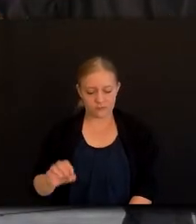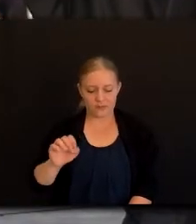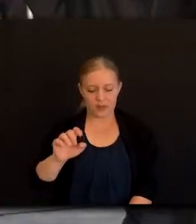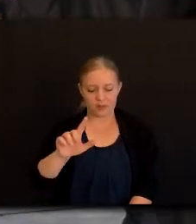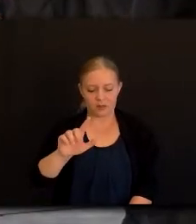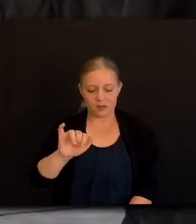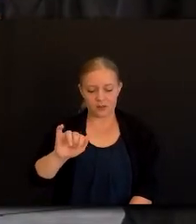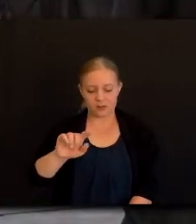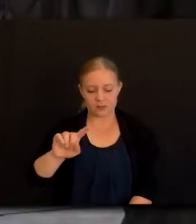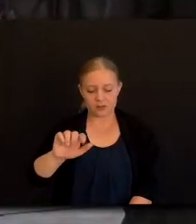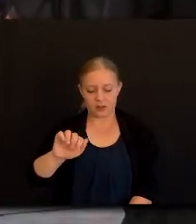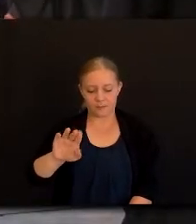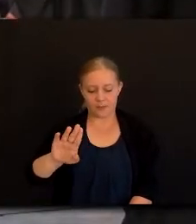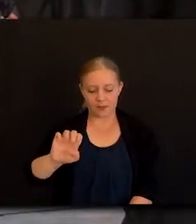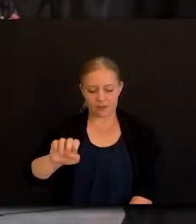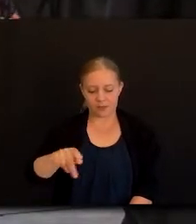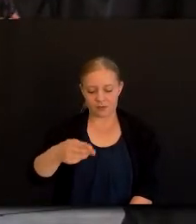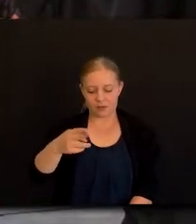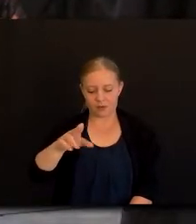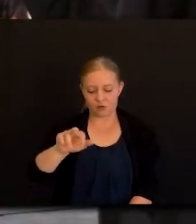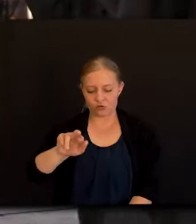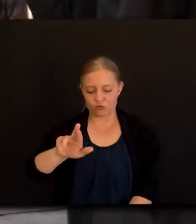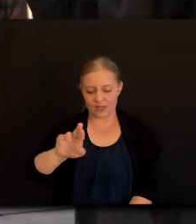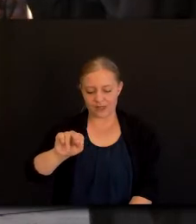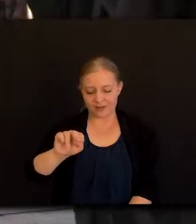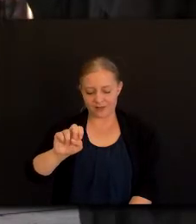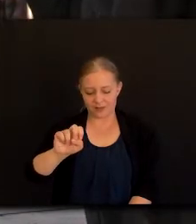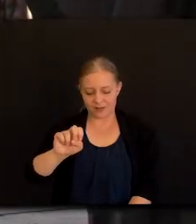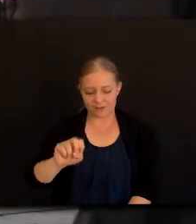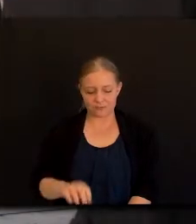Elizabeth Nicole Crane.